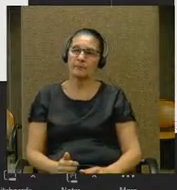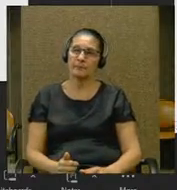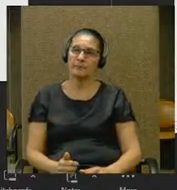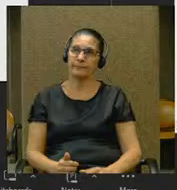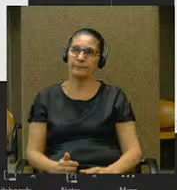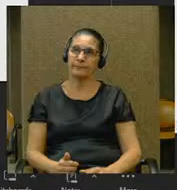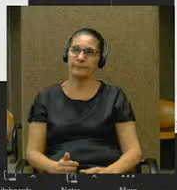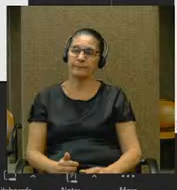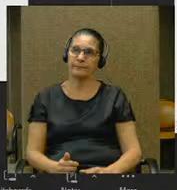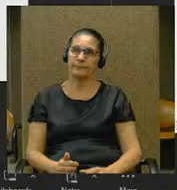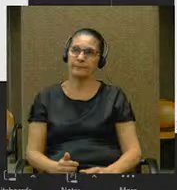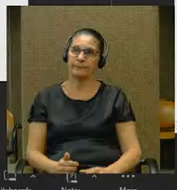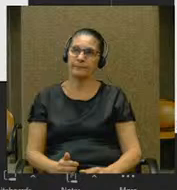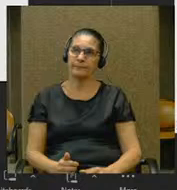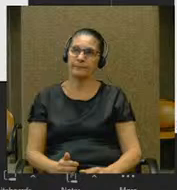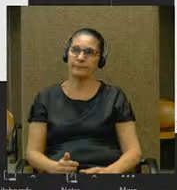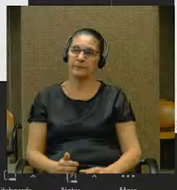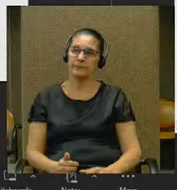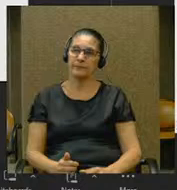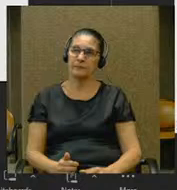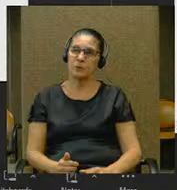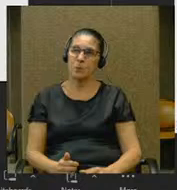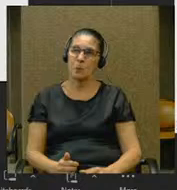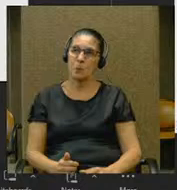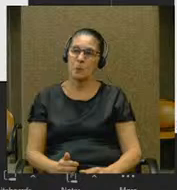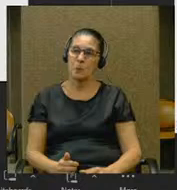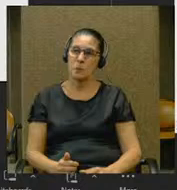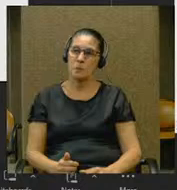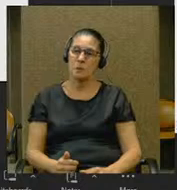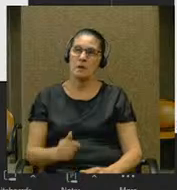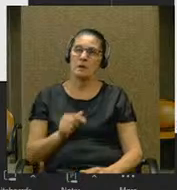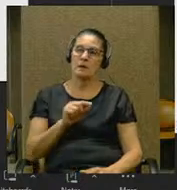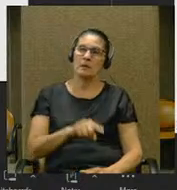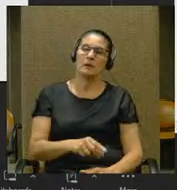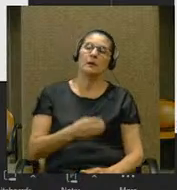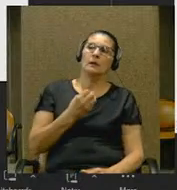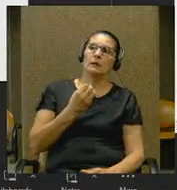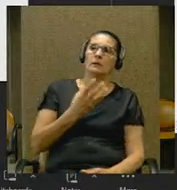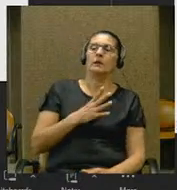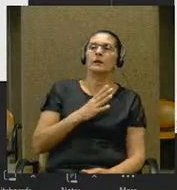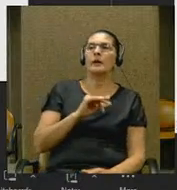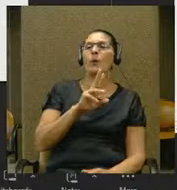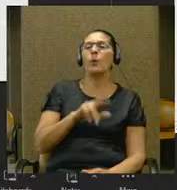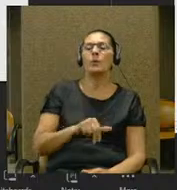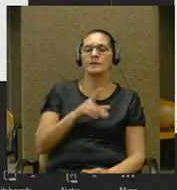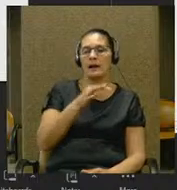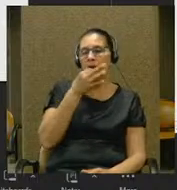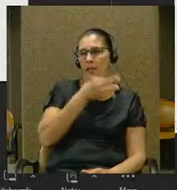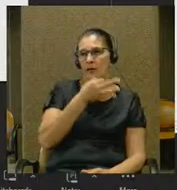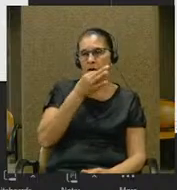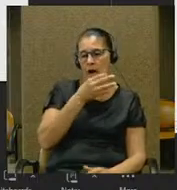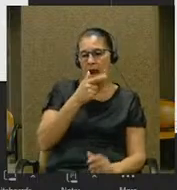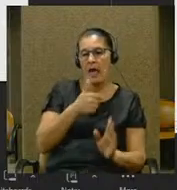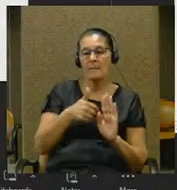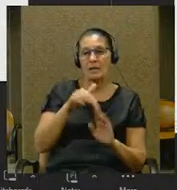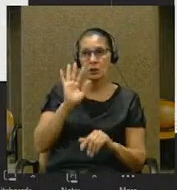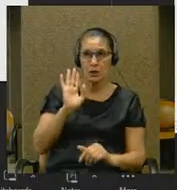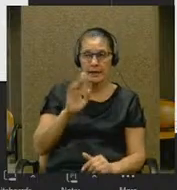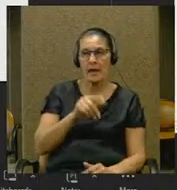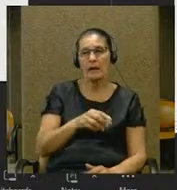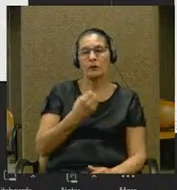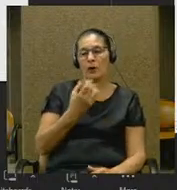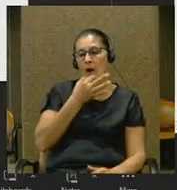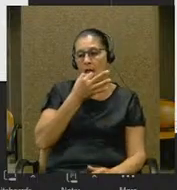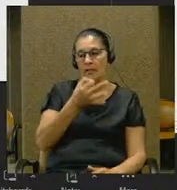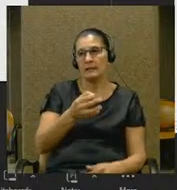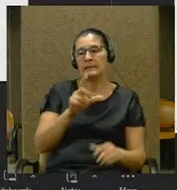using the street drug supply, the unregulated drug supply, are male. As I mentioned, 70%